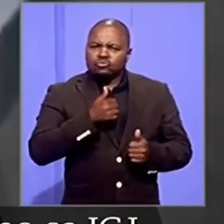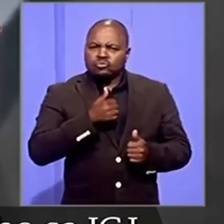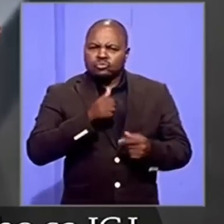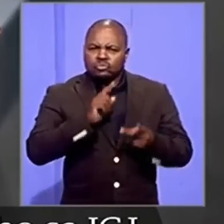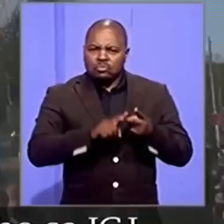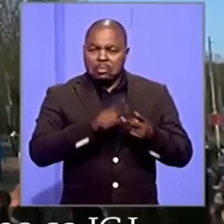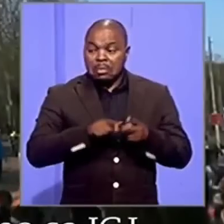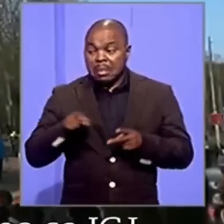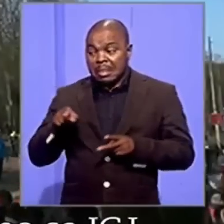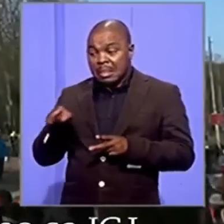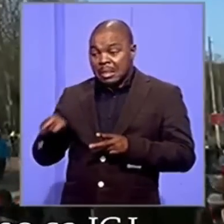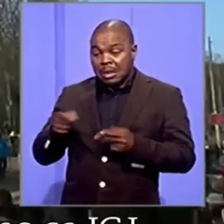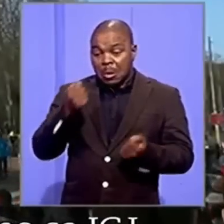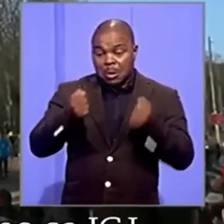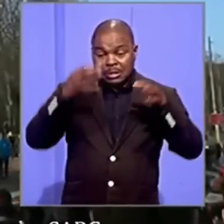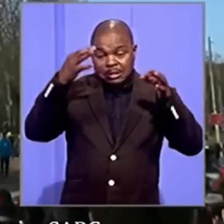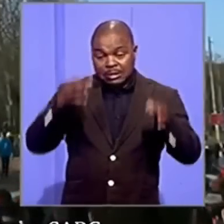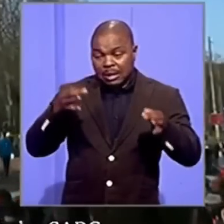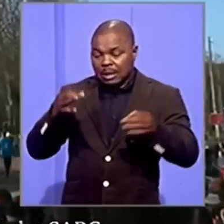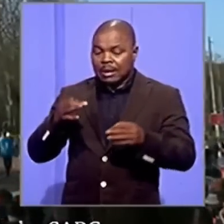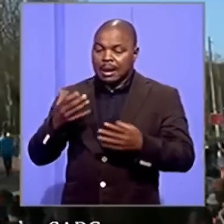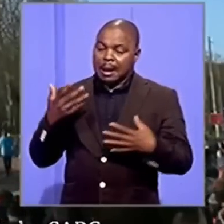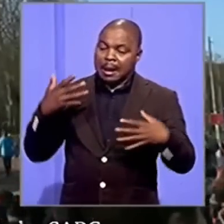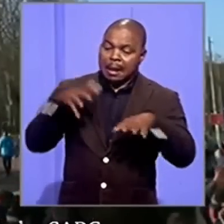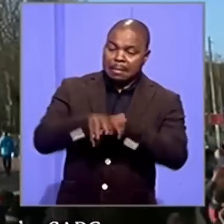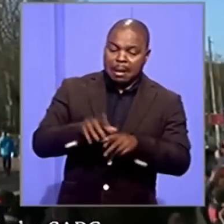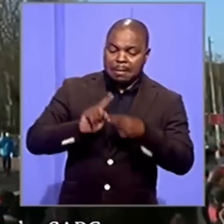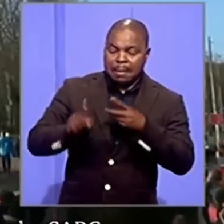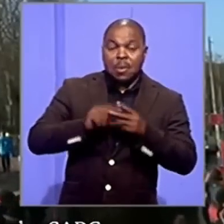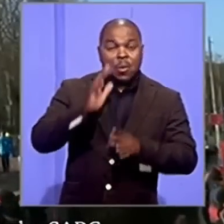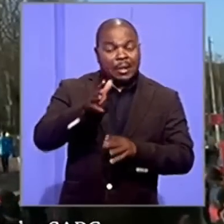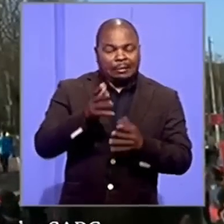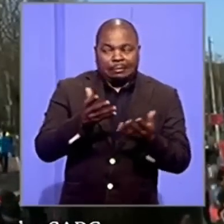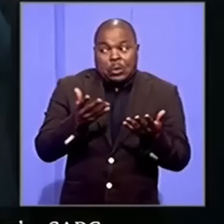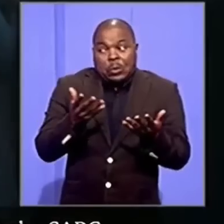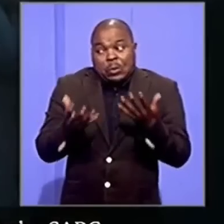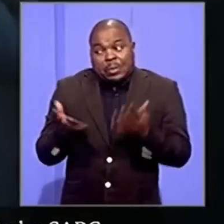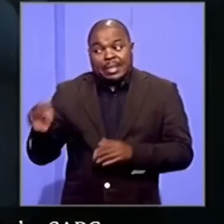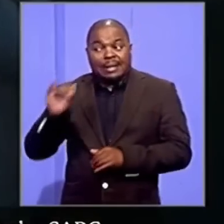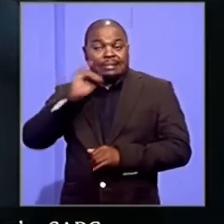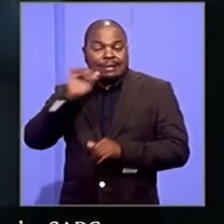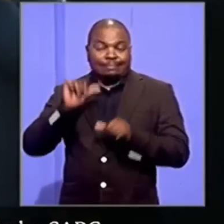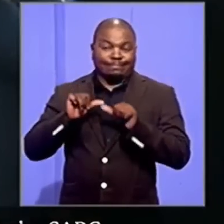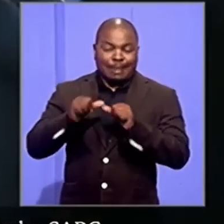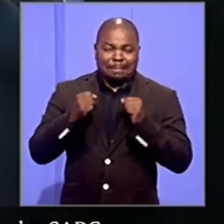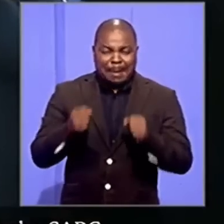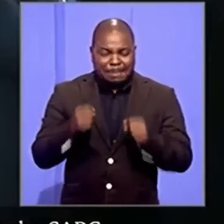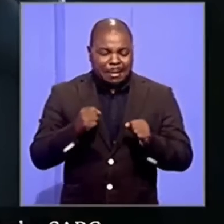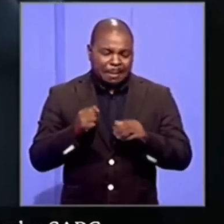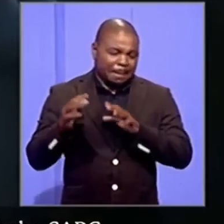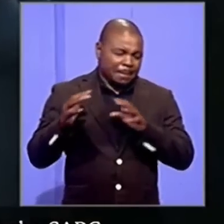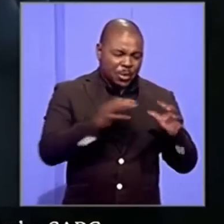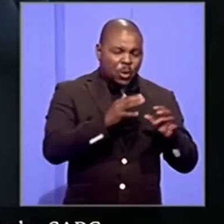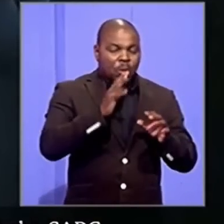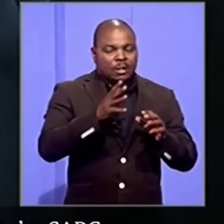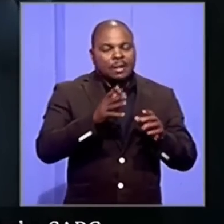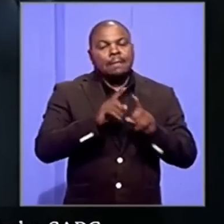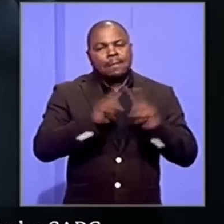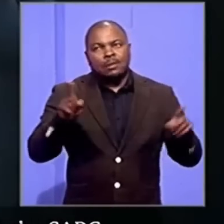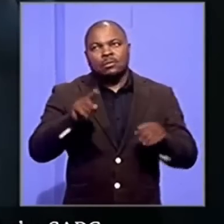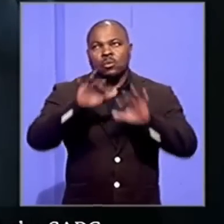kene tshebetsong tsena kapa Israel tla tswela pele ho ngangella. Afrika Borwa e tla hopolwa e le naha